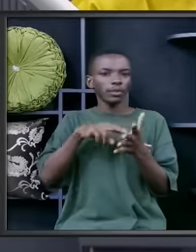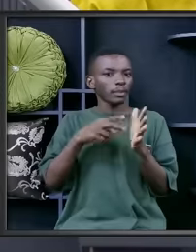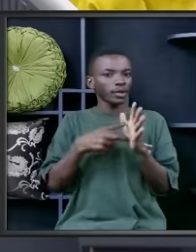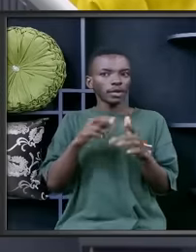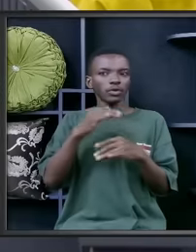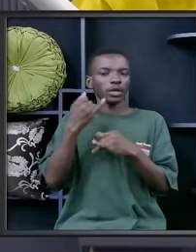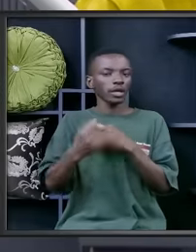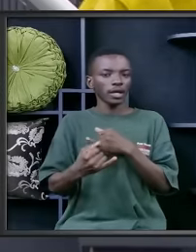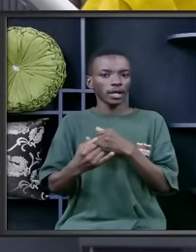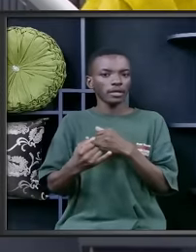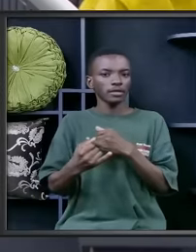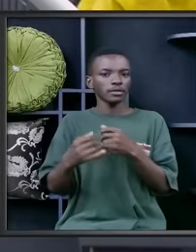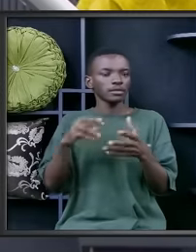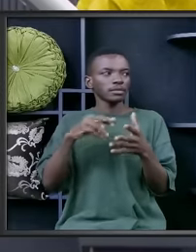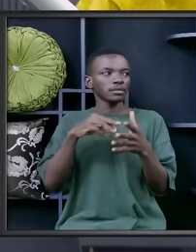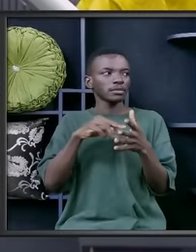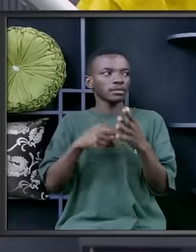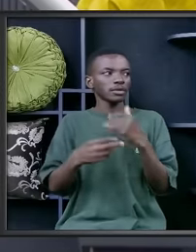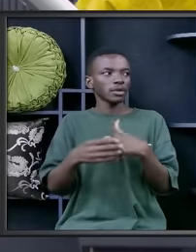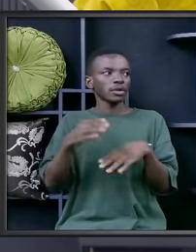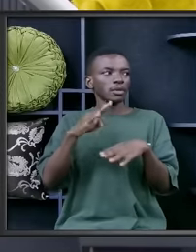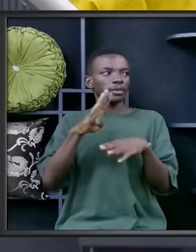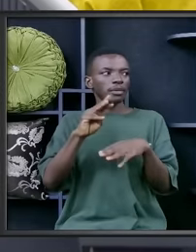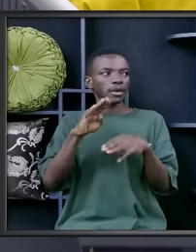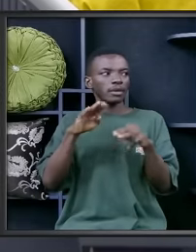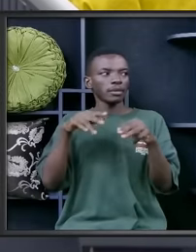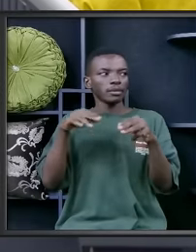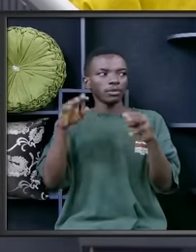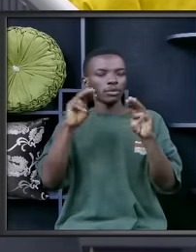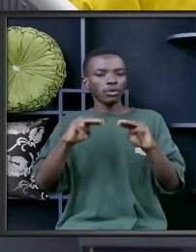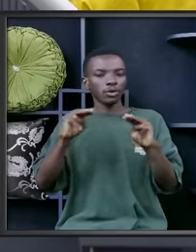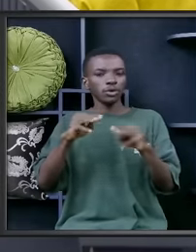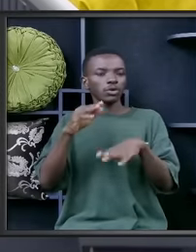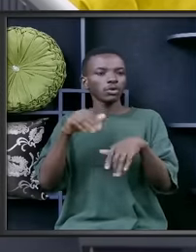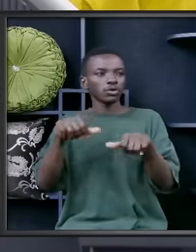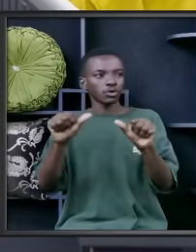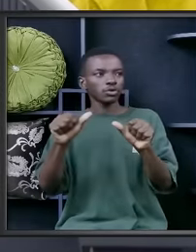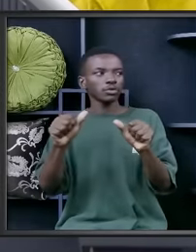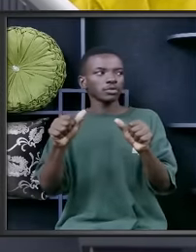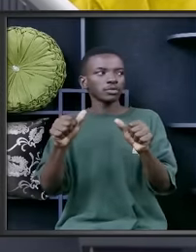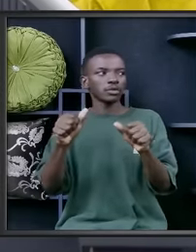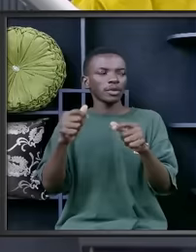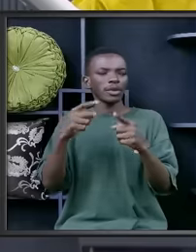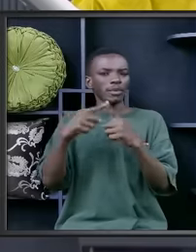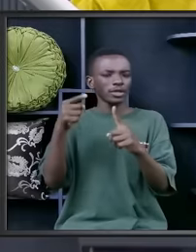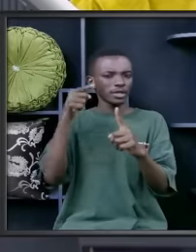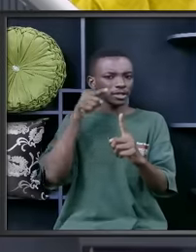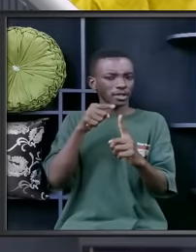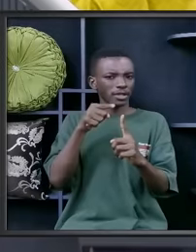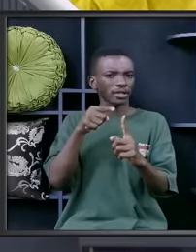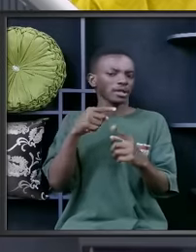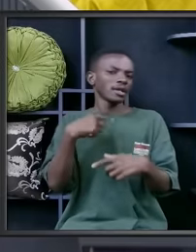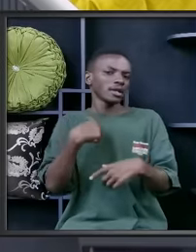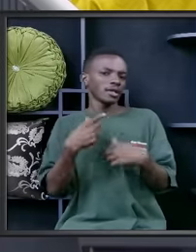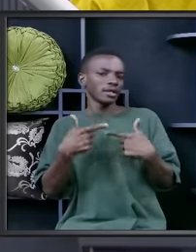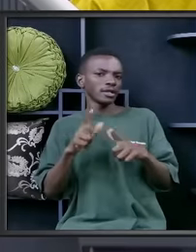matter. Okay. By Monday, we dey continue with you by the grace of God. Okay, sir. But my target now, make we